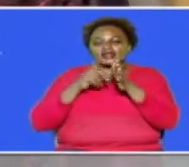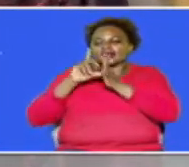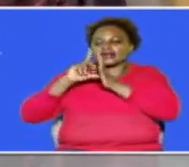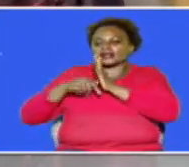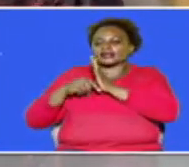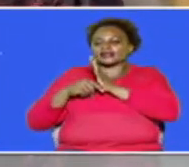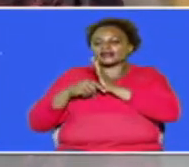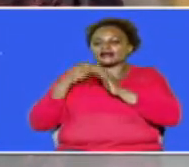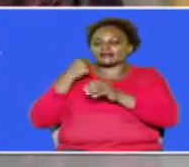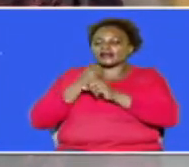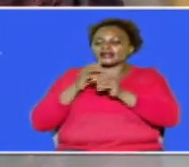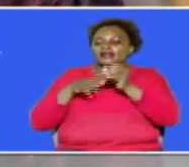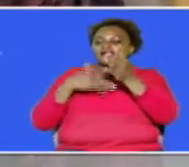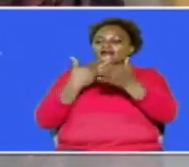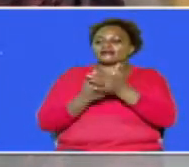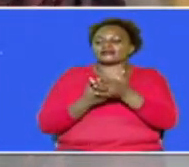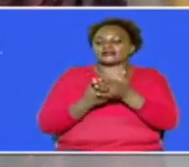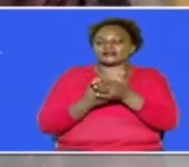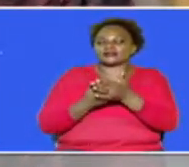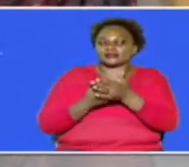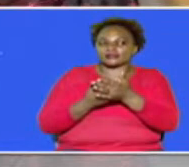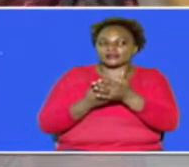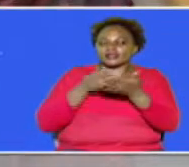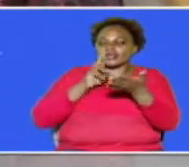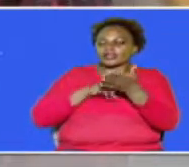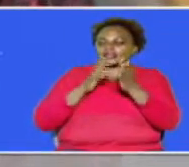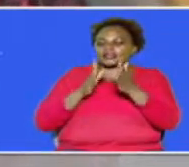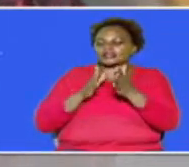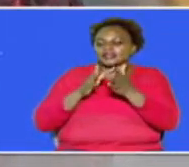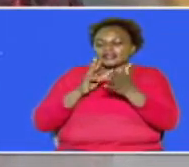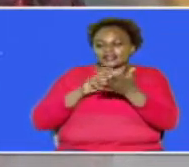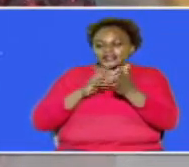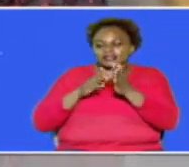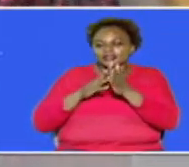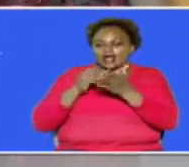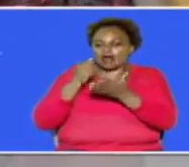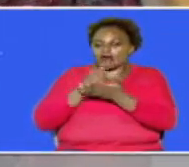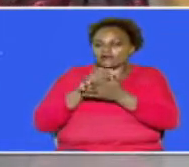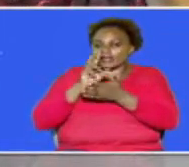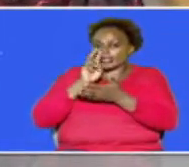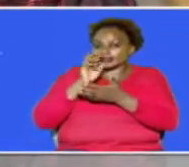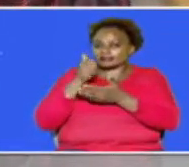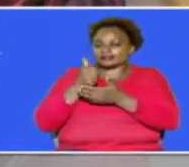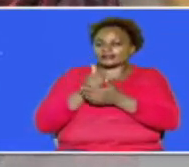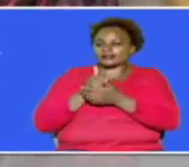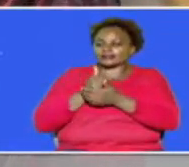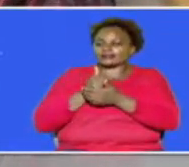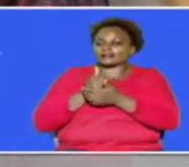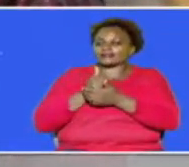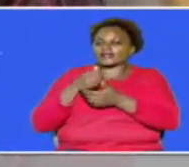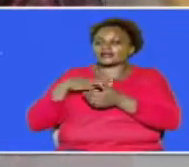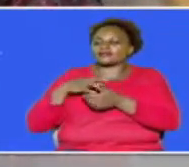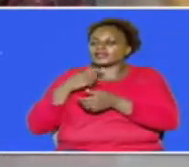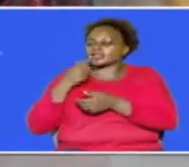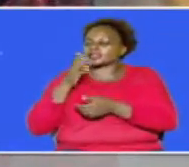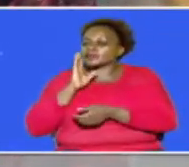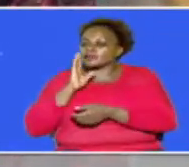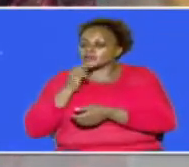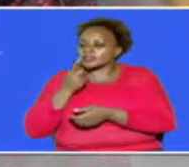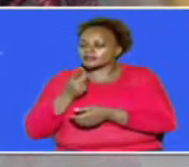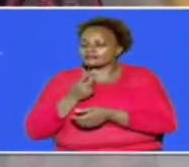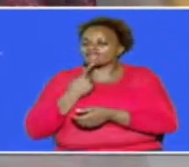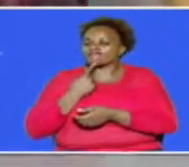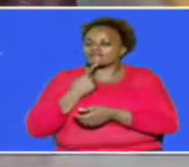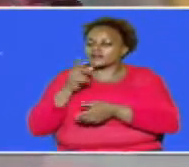that a document has been deposited at with the registrar. And we've never seen it. Really? That's when, and then somebody whispered to us, there's